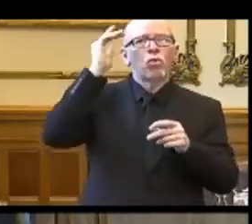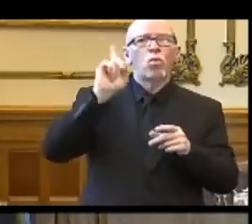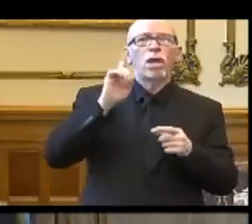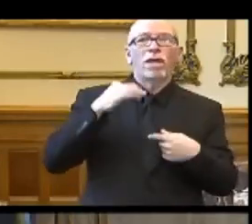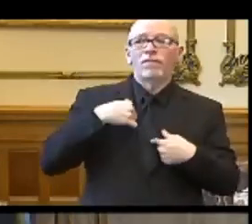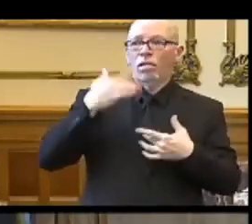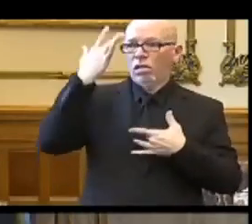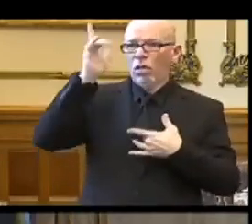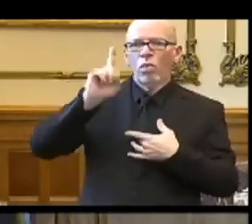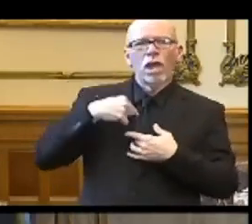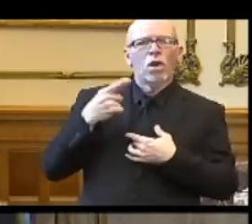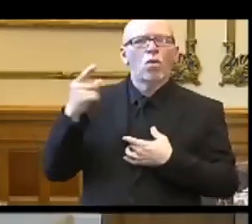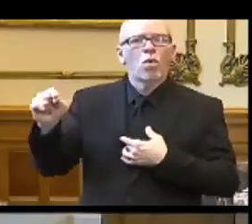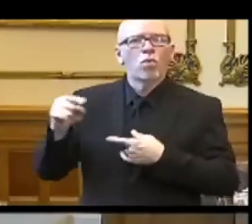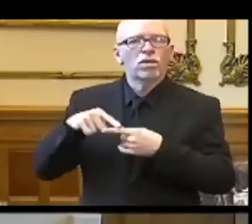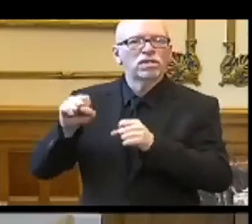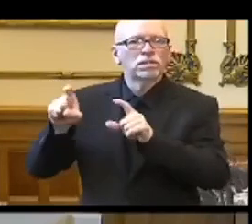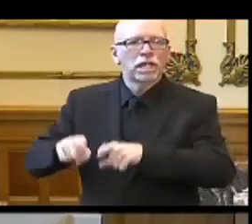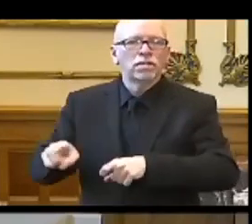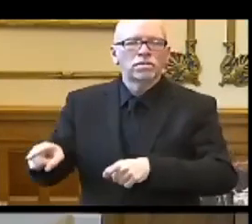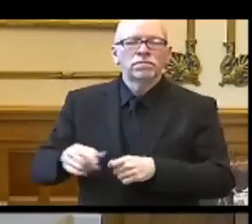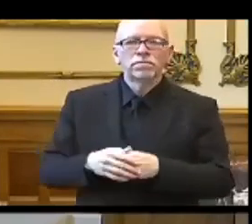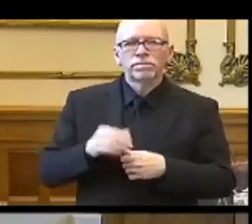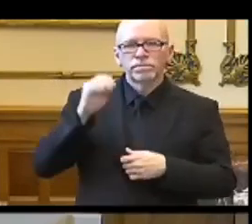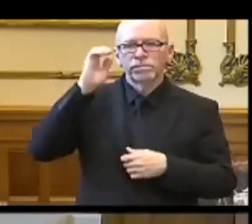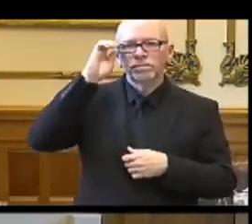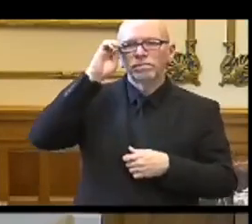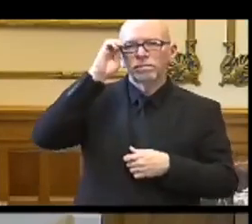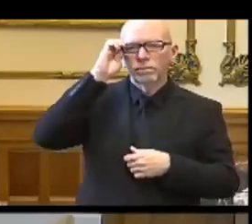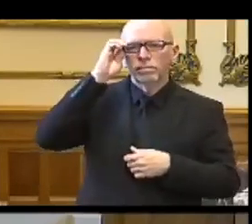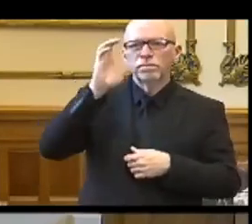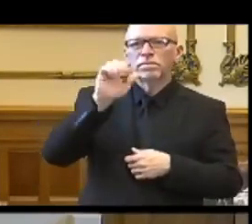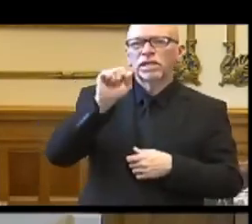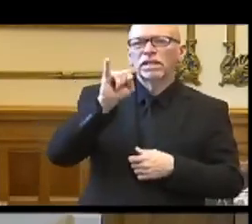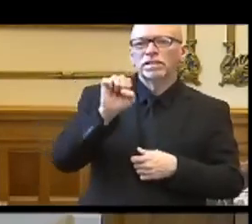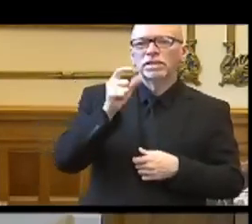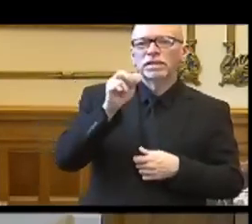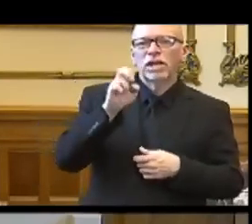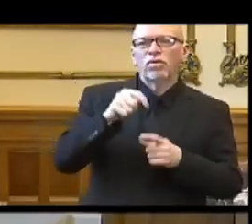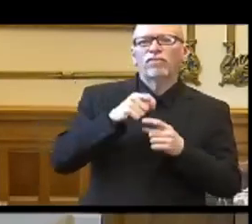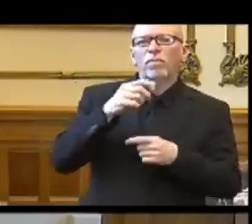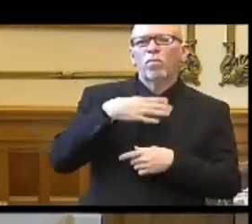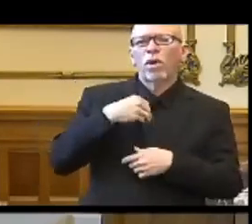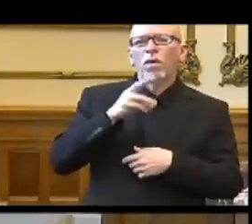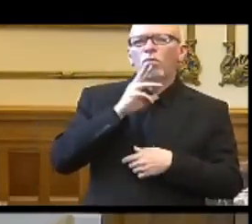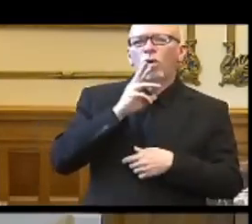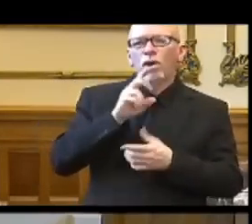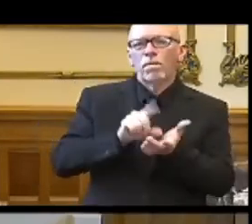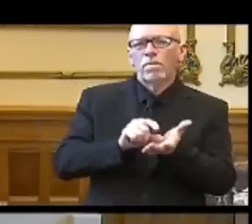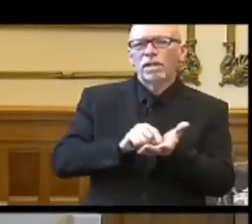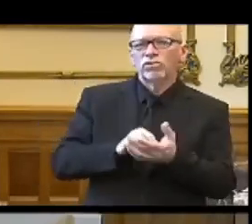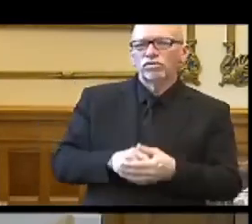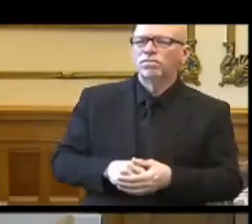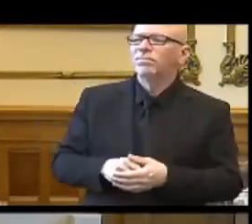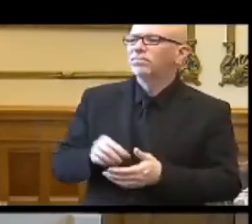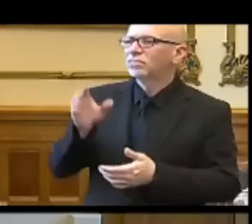go to get that done. Cassie Garrett, Whitewater Publications. Hello, Cassie.